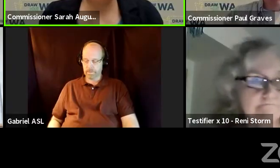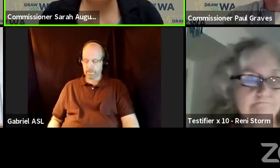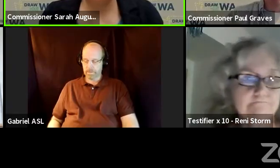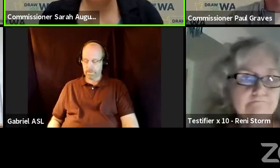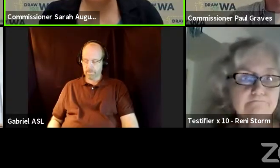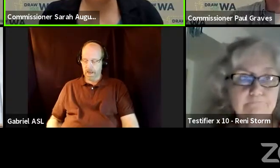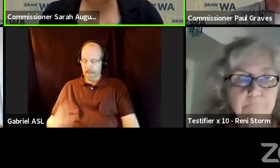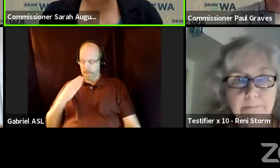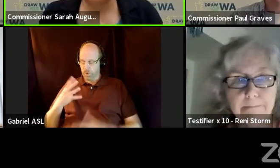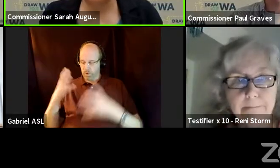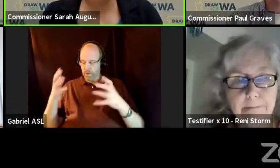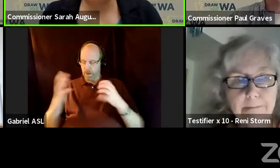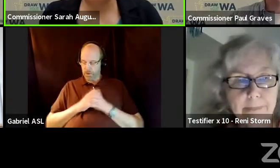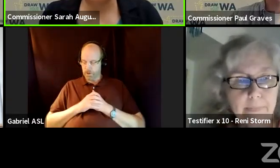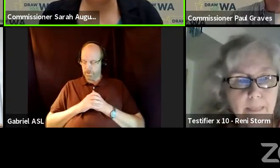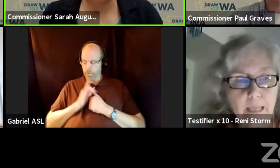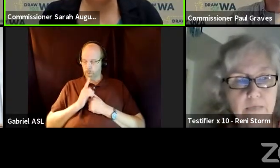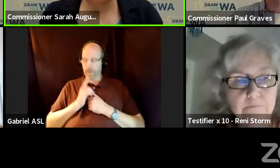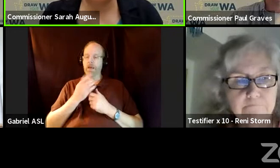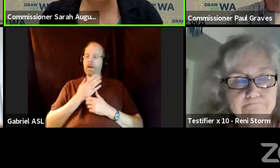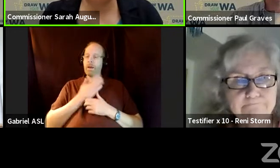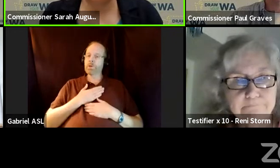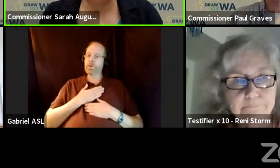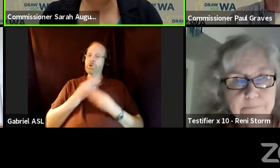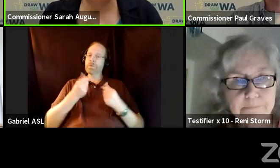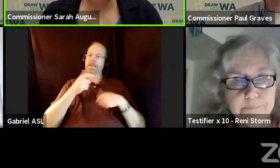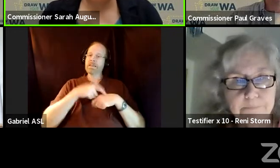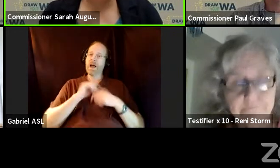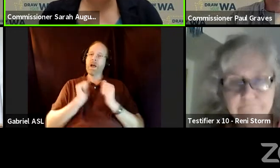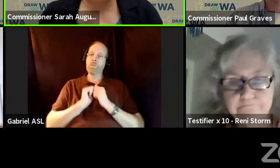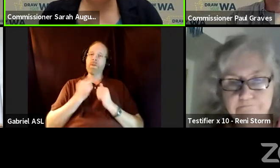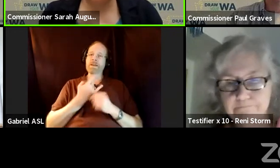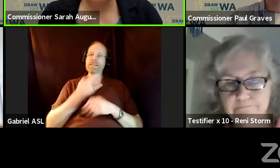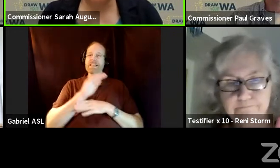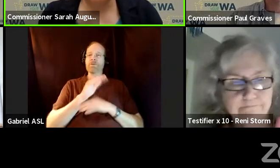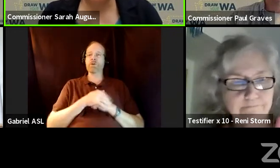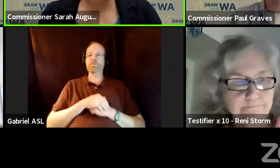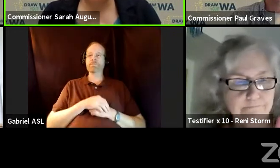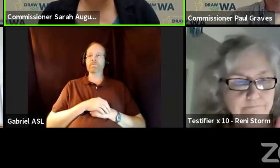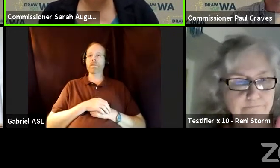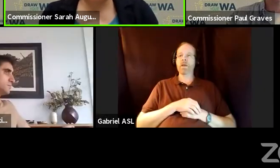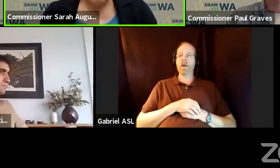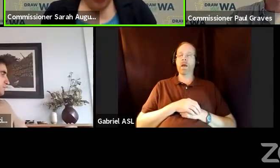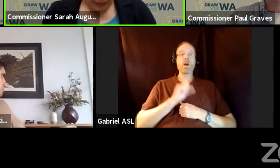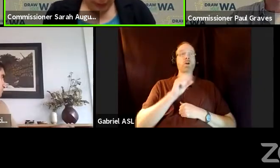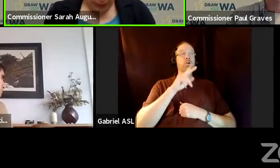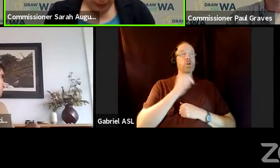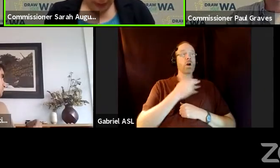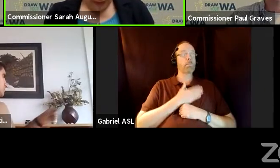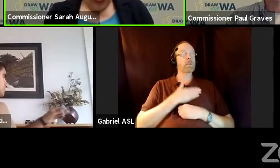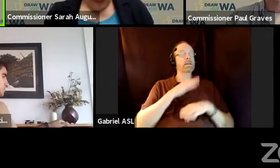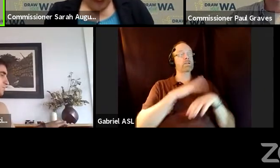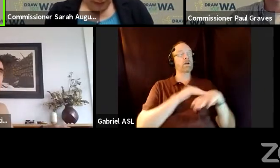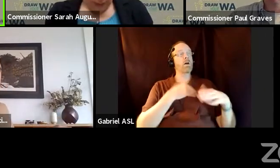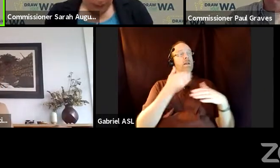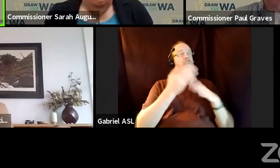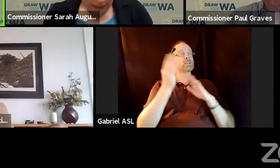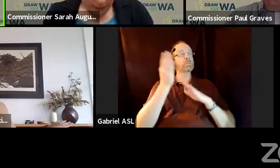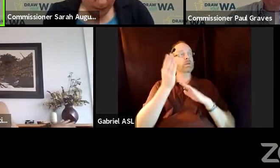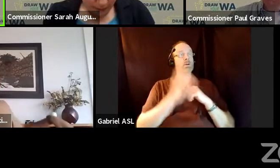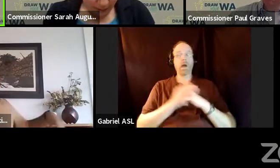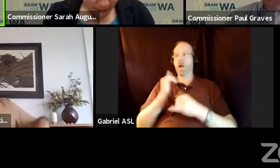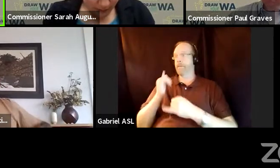appreciate you spending this time with us this afternoon. Sean, if you'd call the next speaker, please. Our